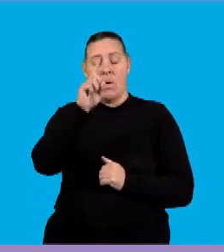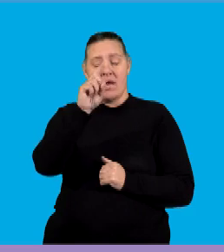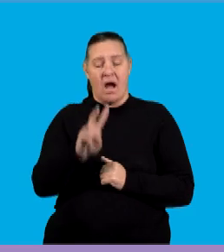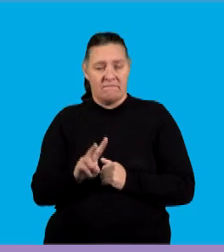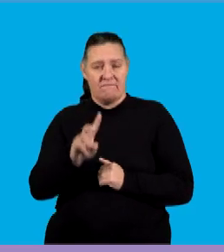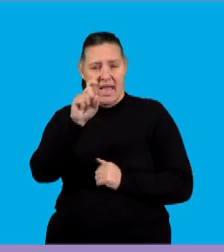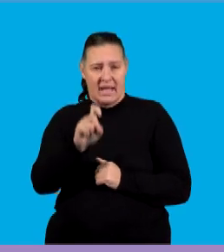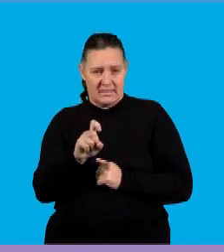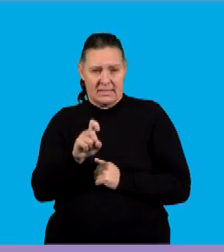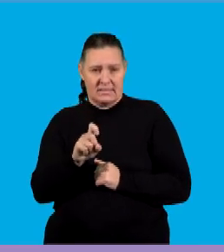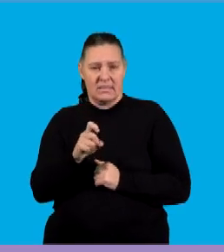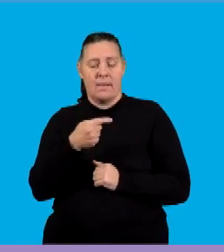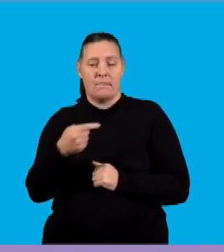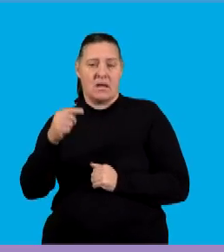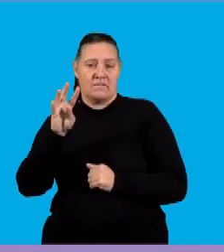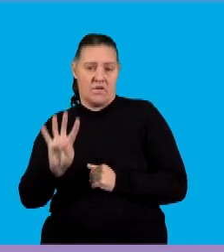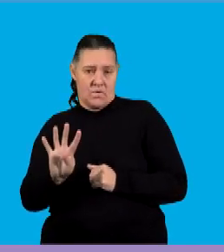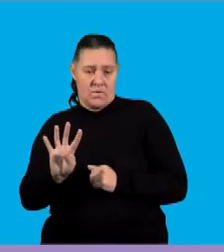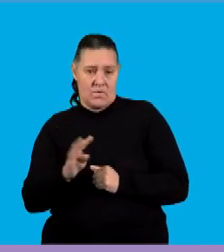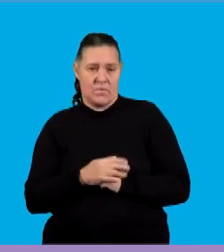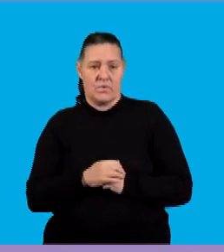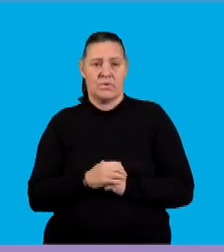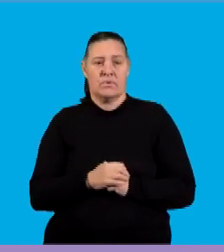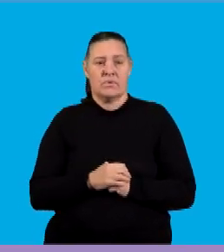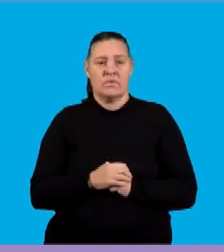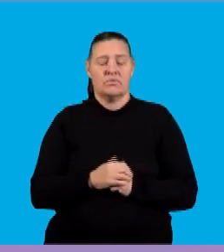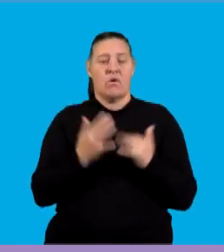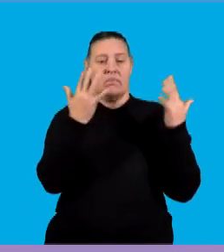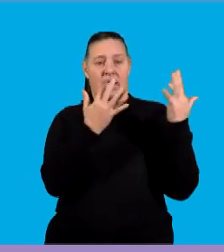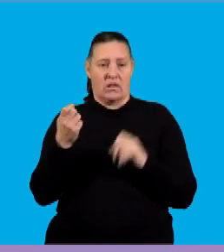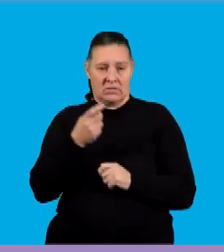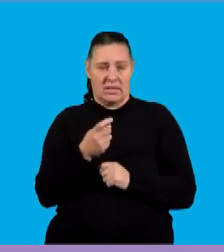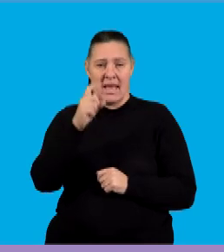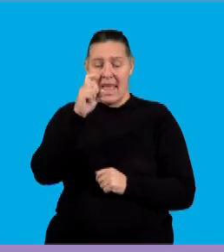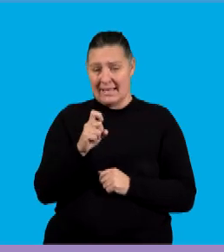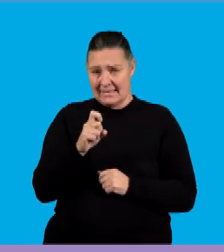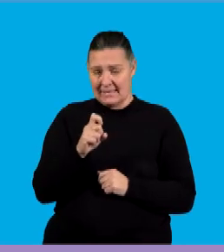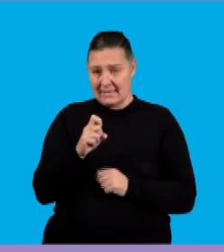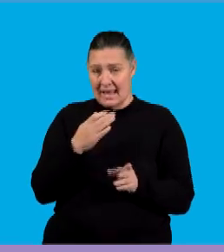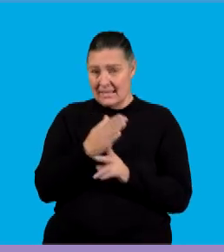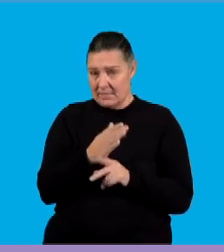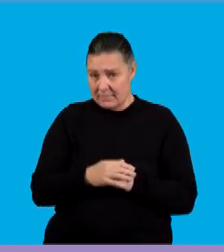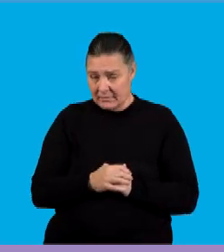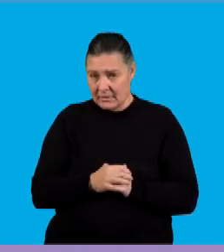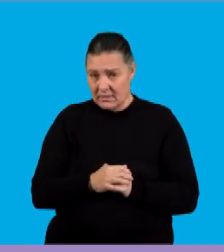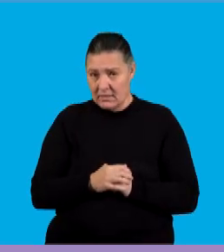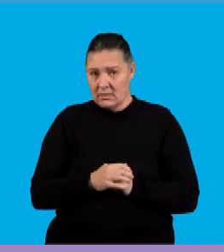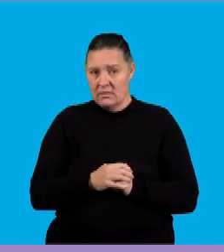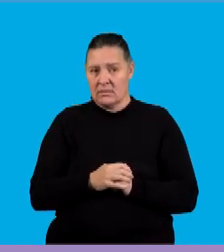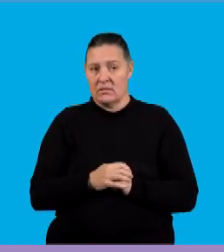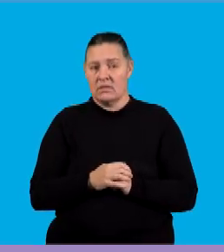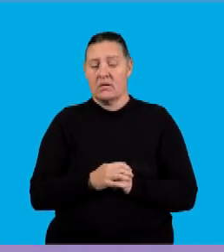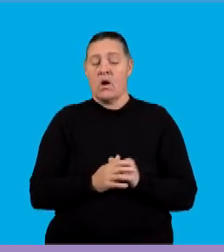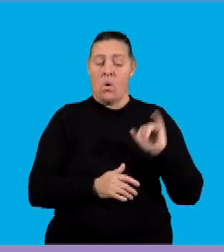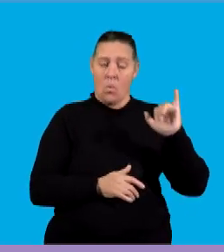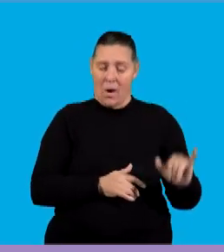the x-intercept there. Remember, with the x-intercept, y is equals to 0. So let us